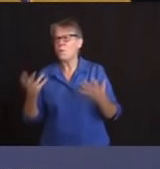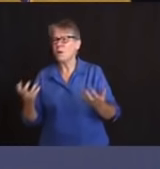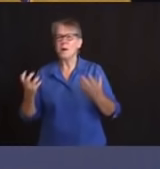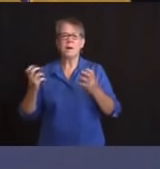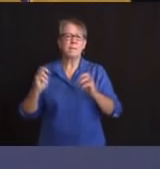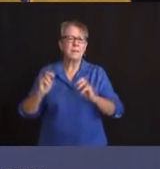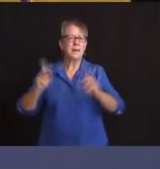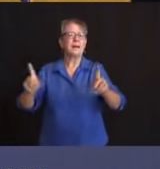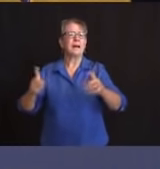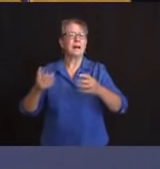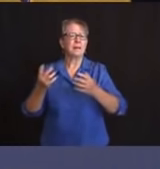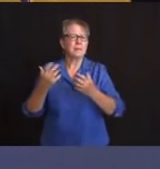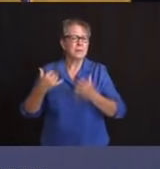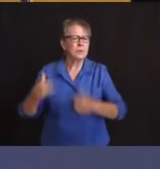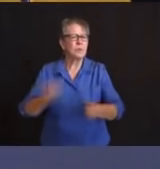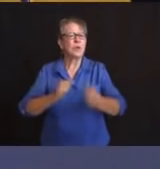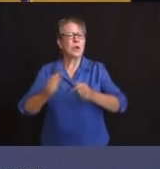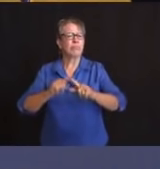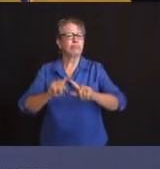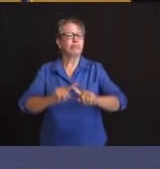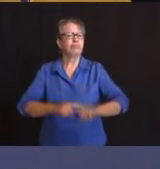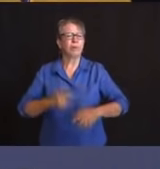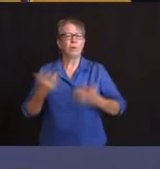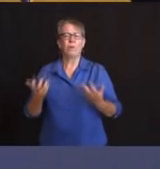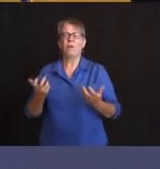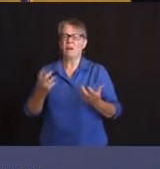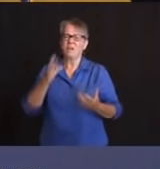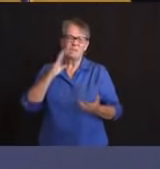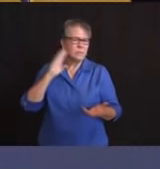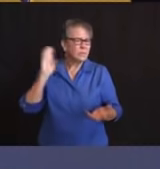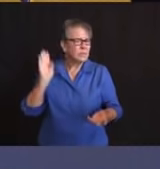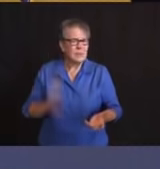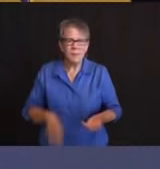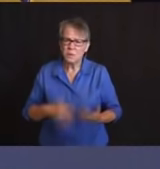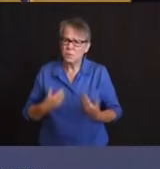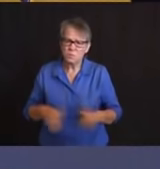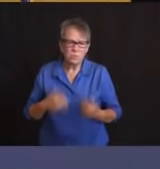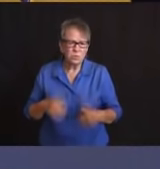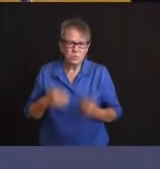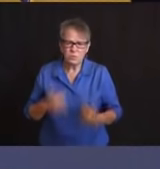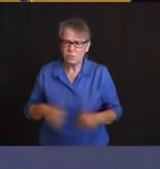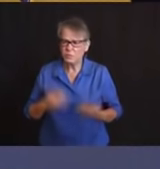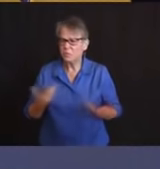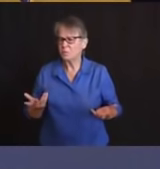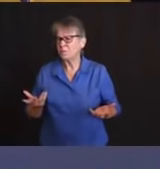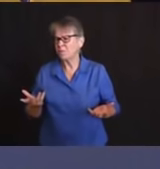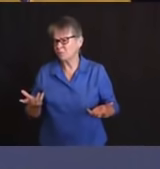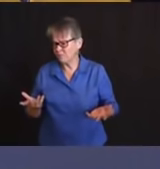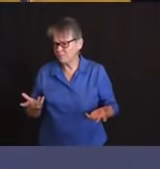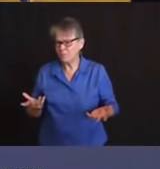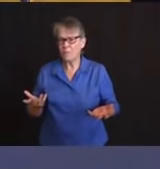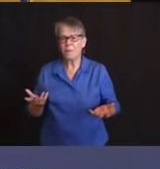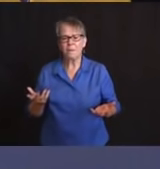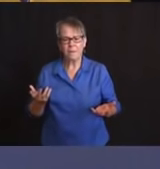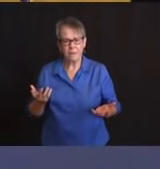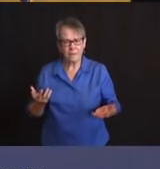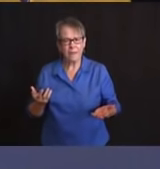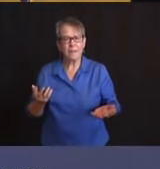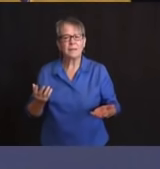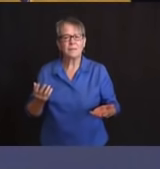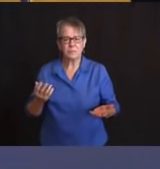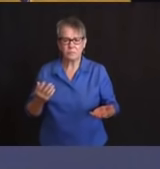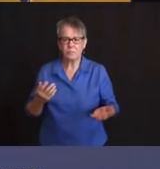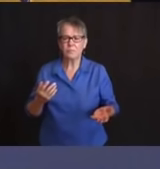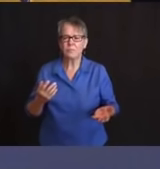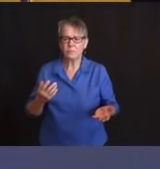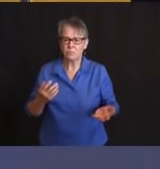here. Before we do, we've got a lot of you here today, so if you could be economical, you'd be doing all of us a favor. I want